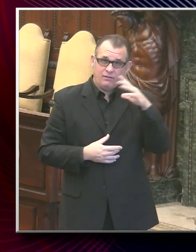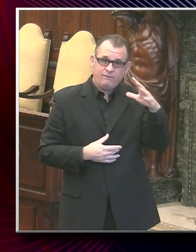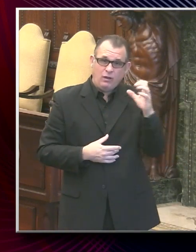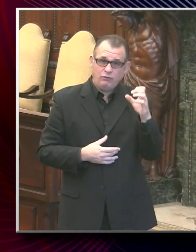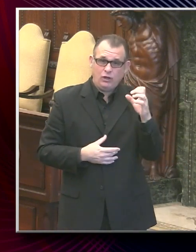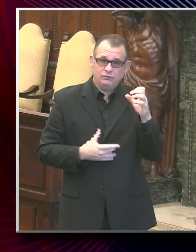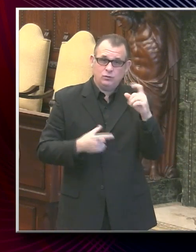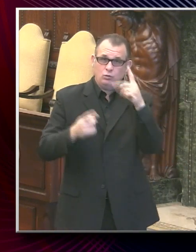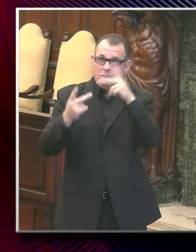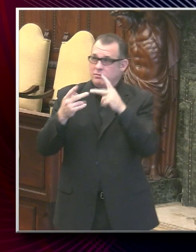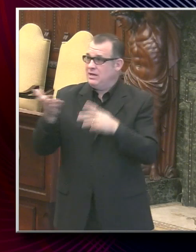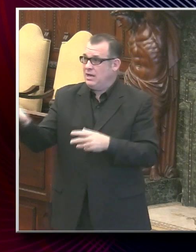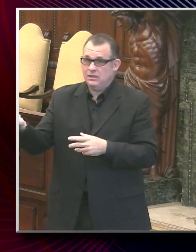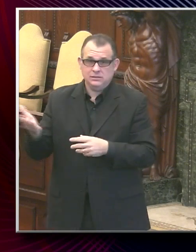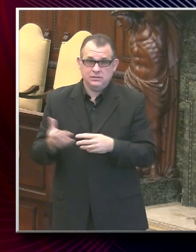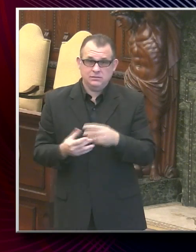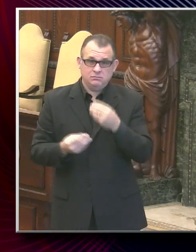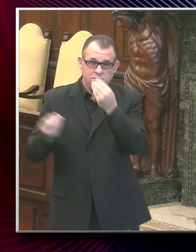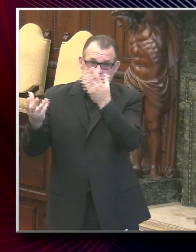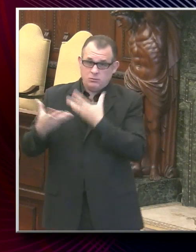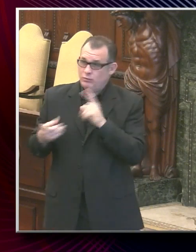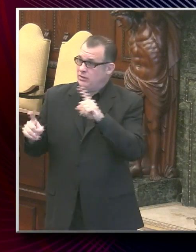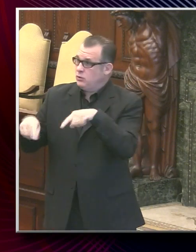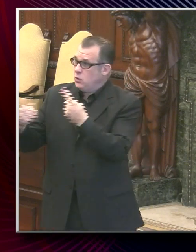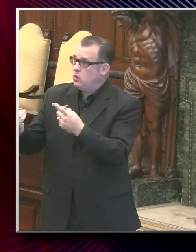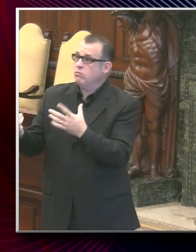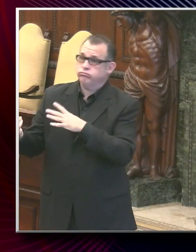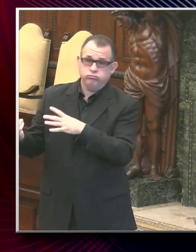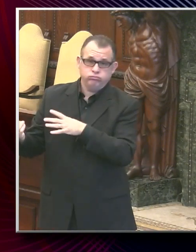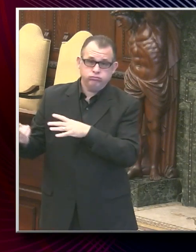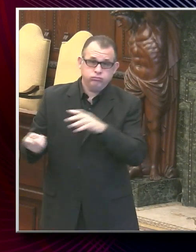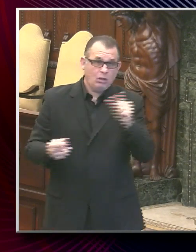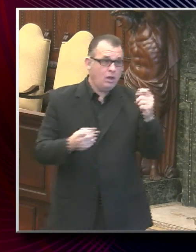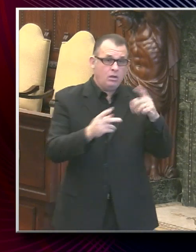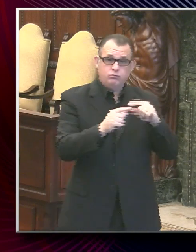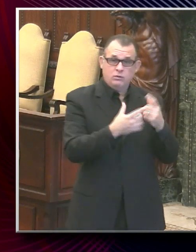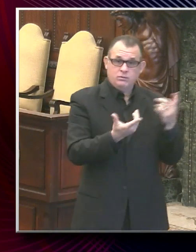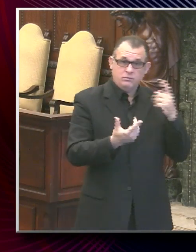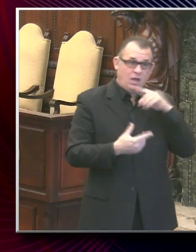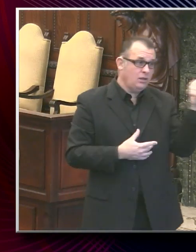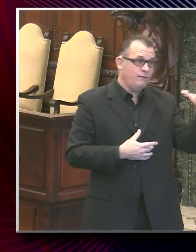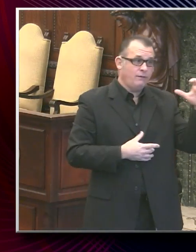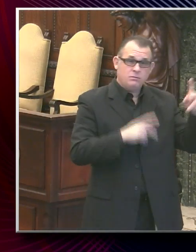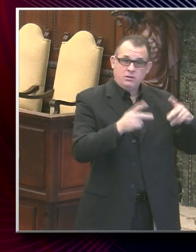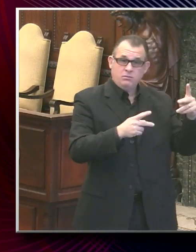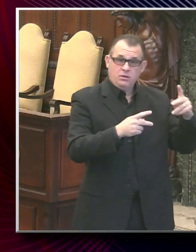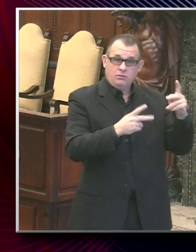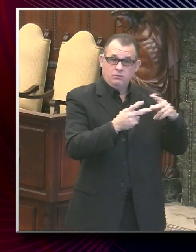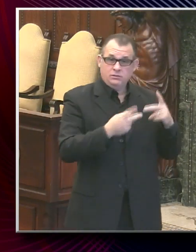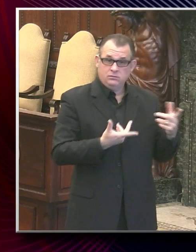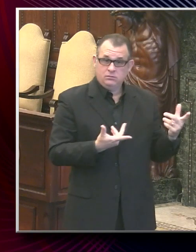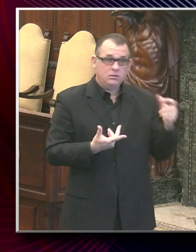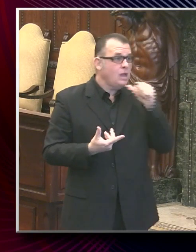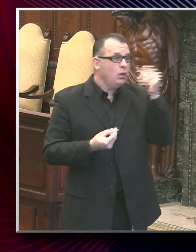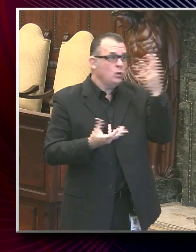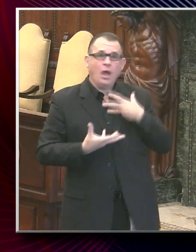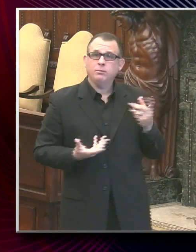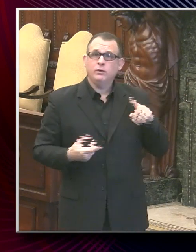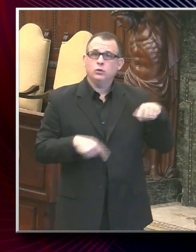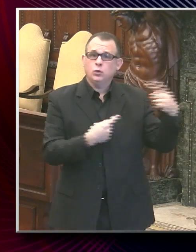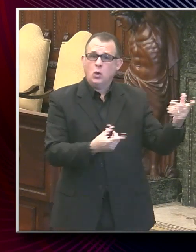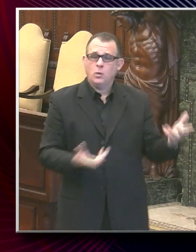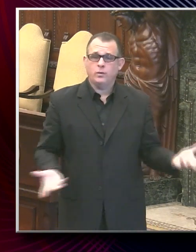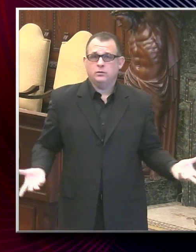location, would not tell us their route. There'd be a group of maybe another 500 at another location that don't tell us their route.